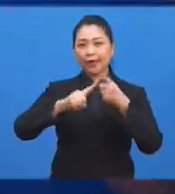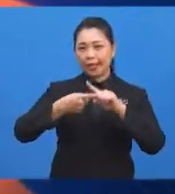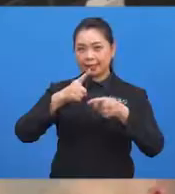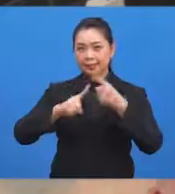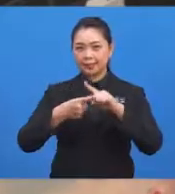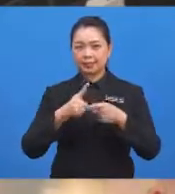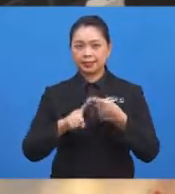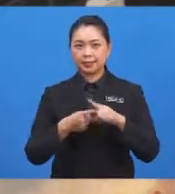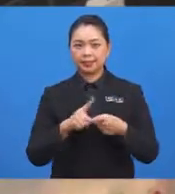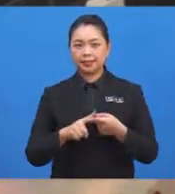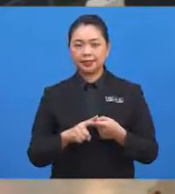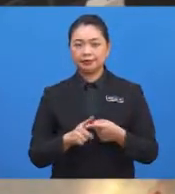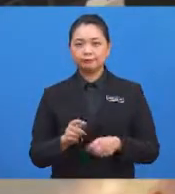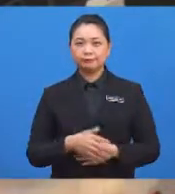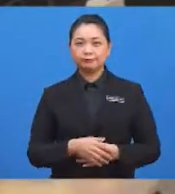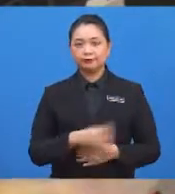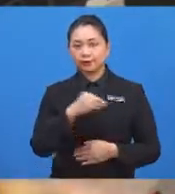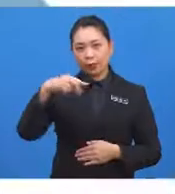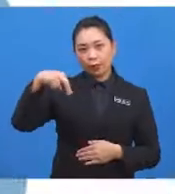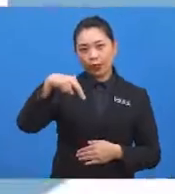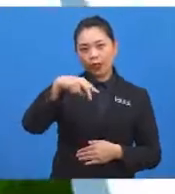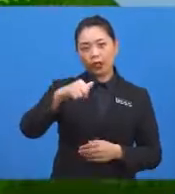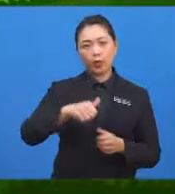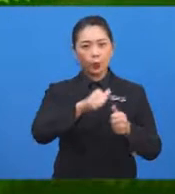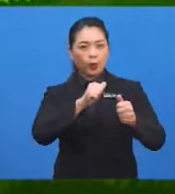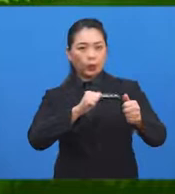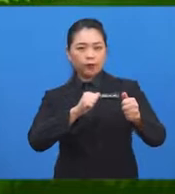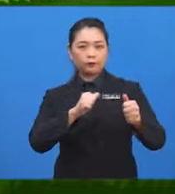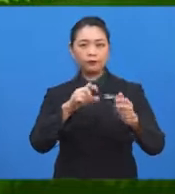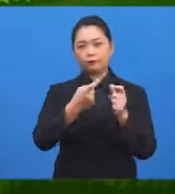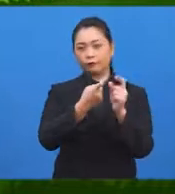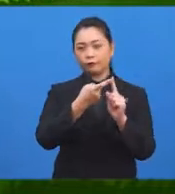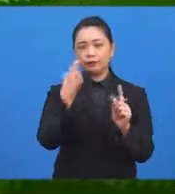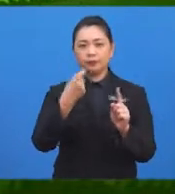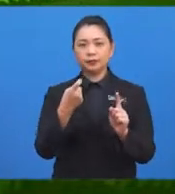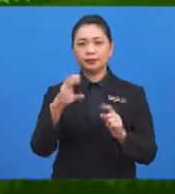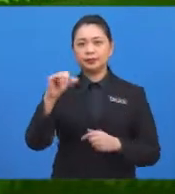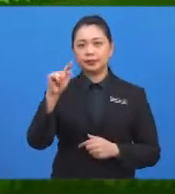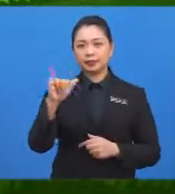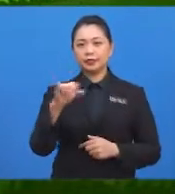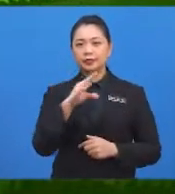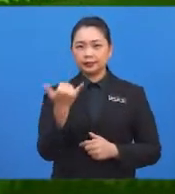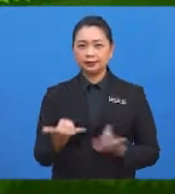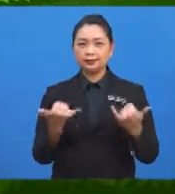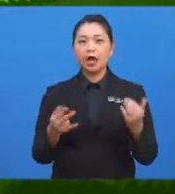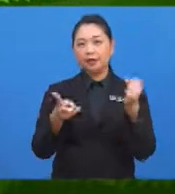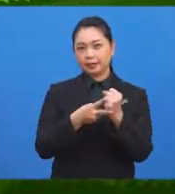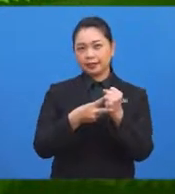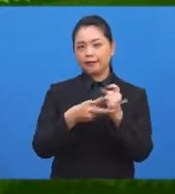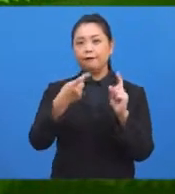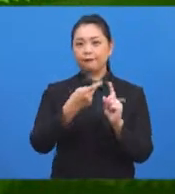good friends and they walked away from the city. The city is now safe from